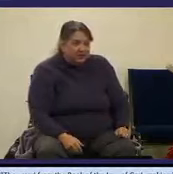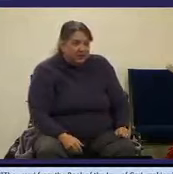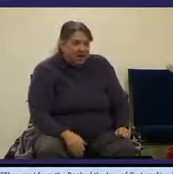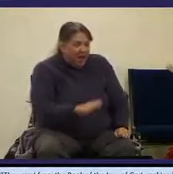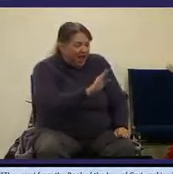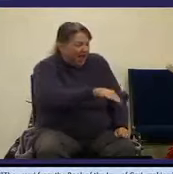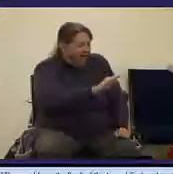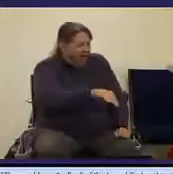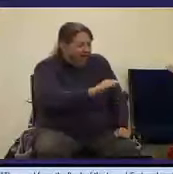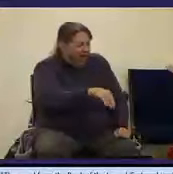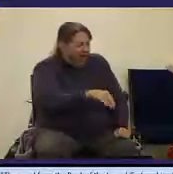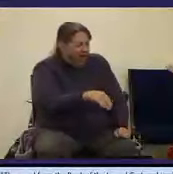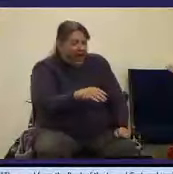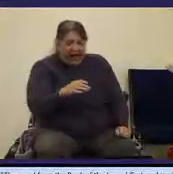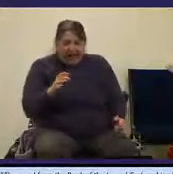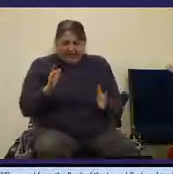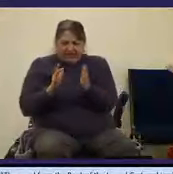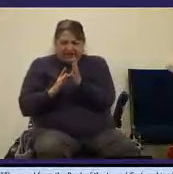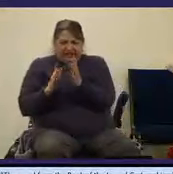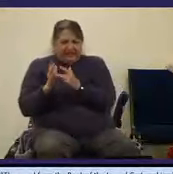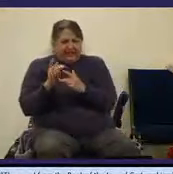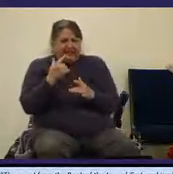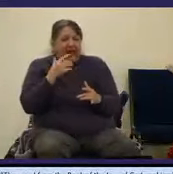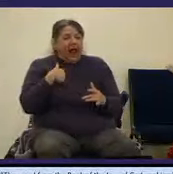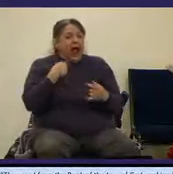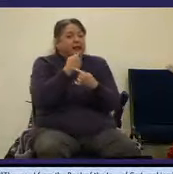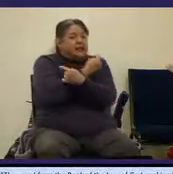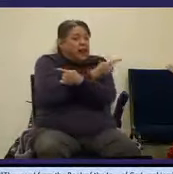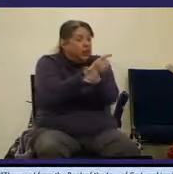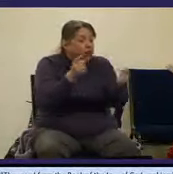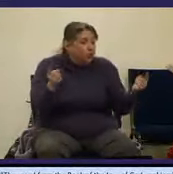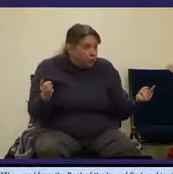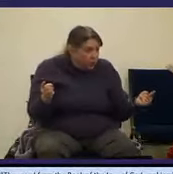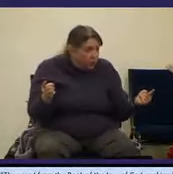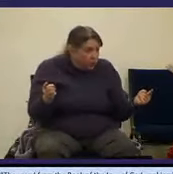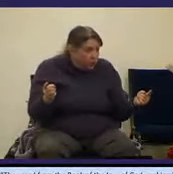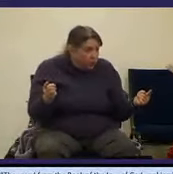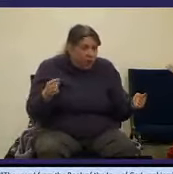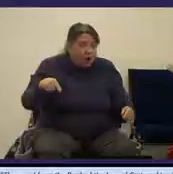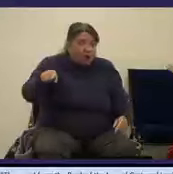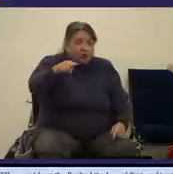have spoken to you so that, get this please,